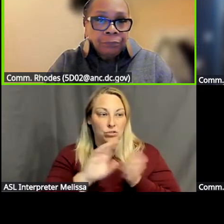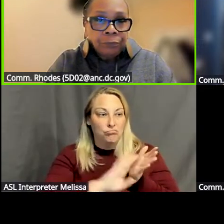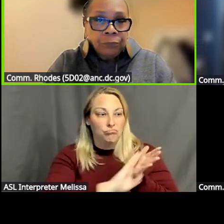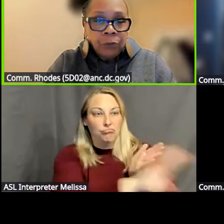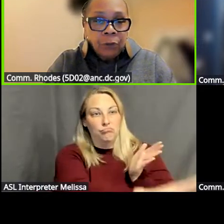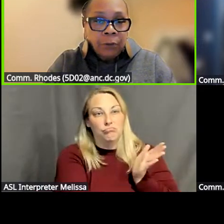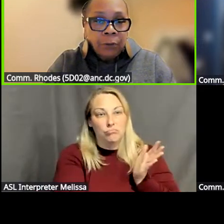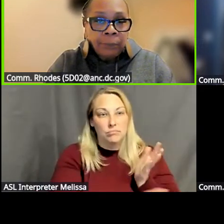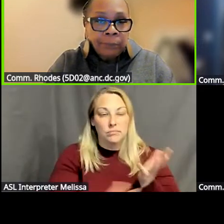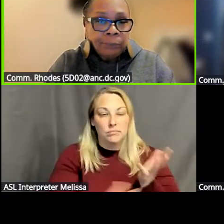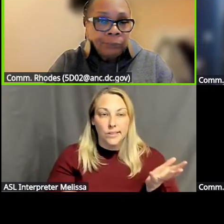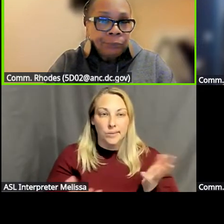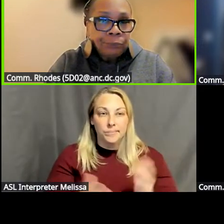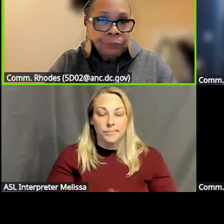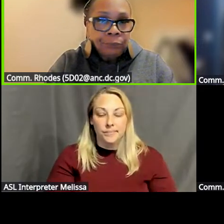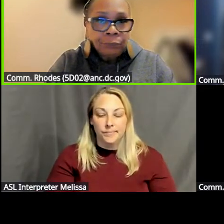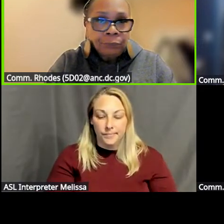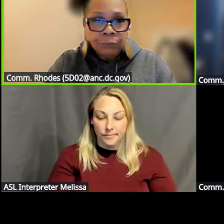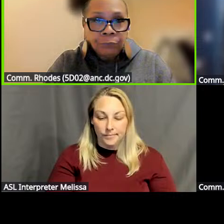So,